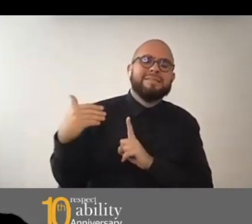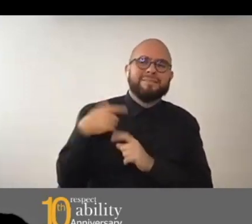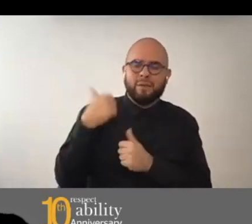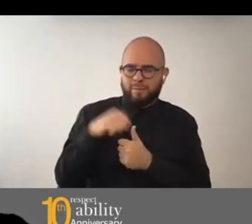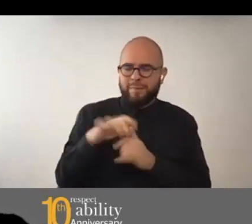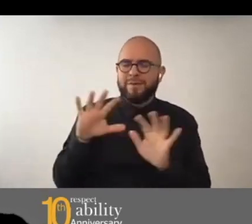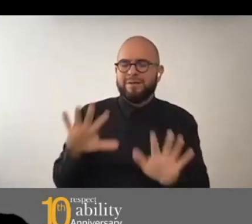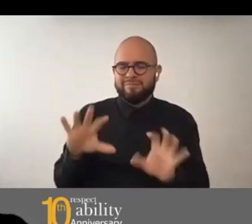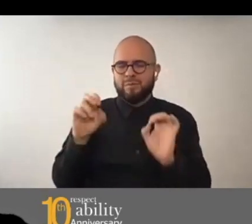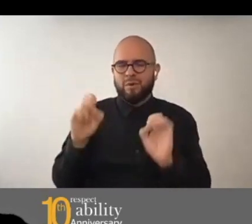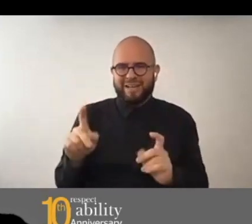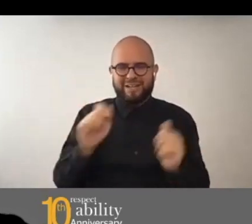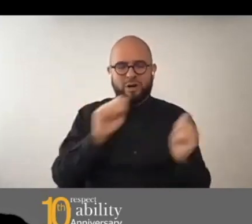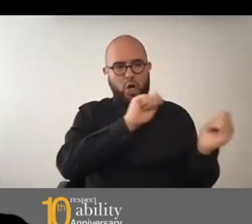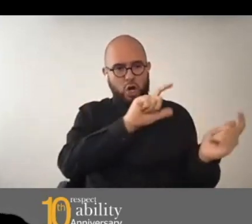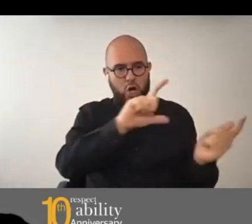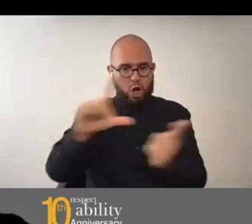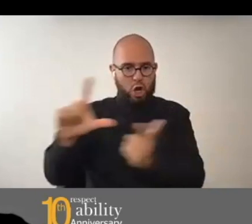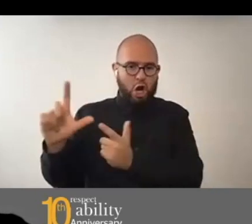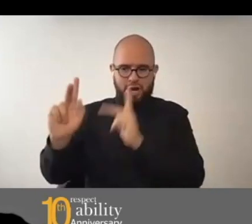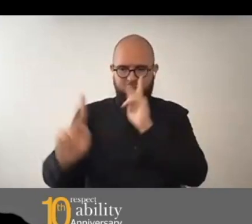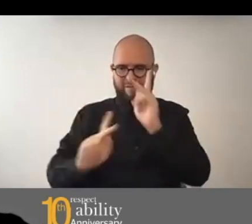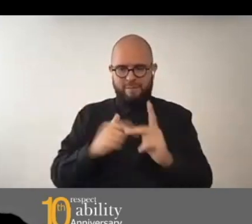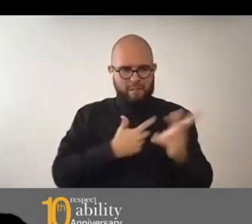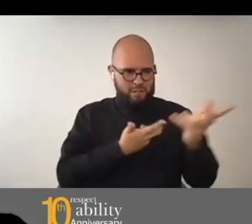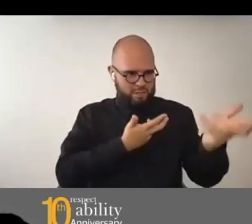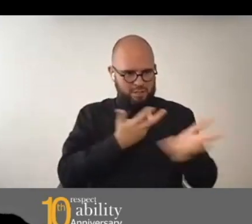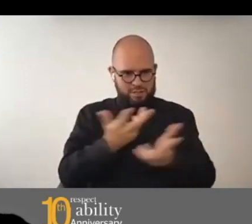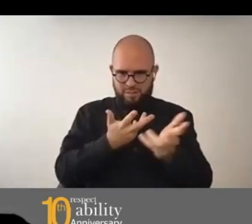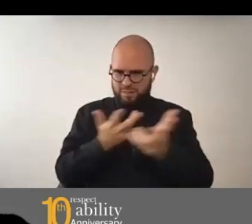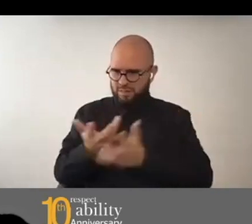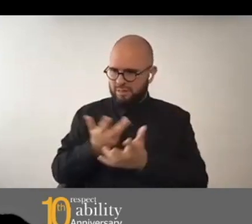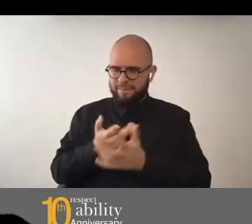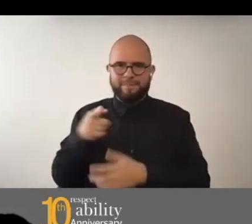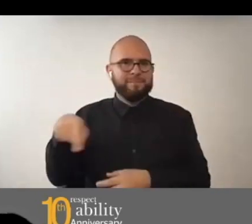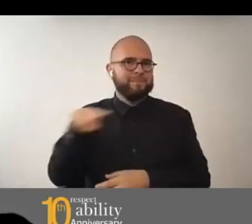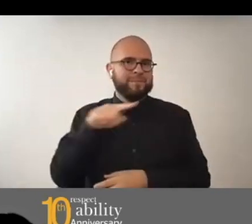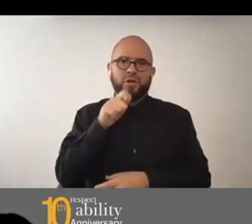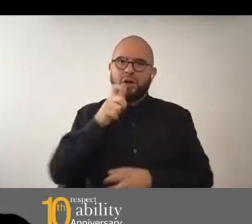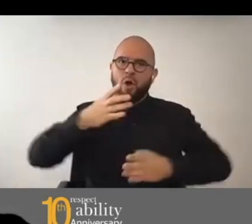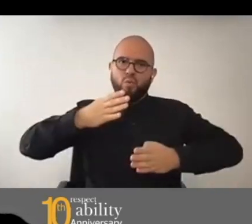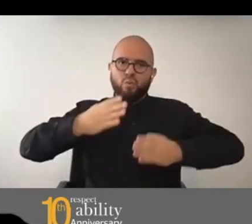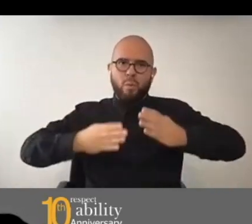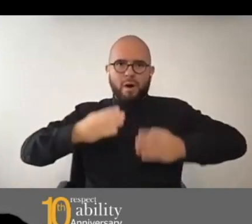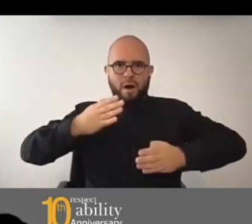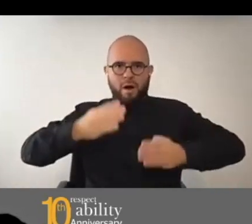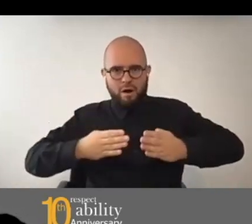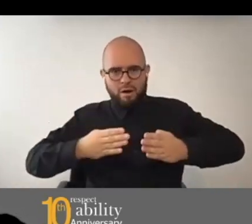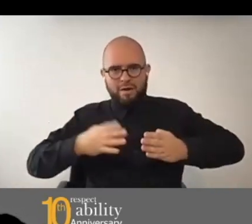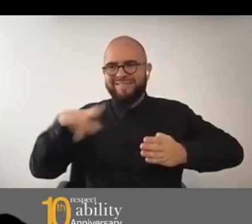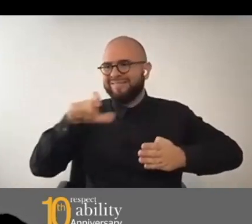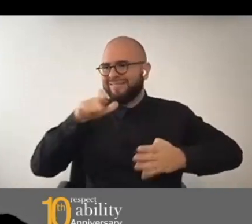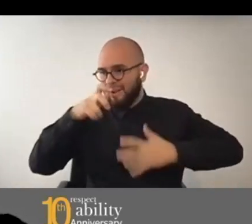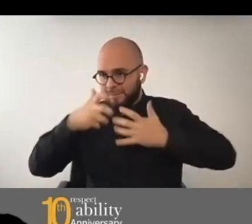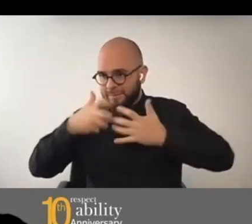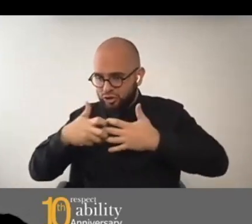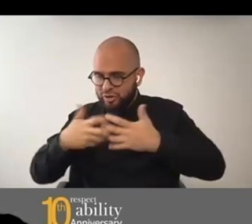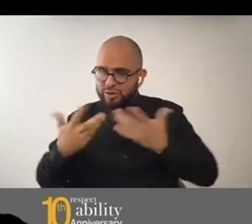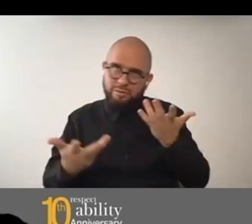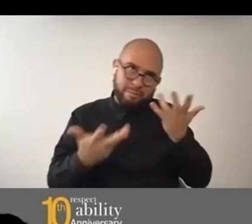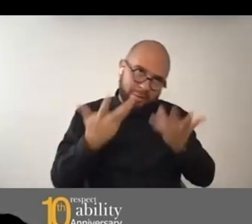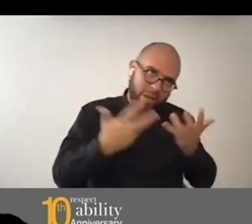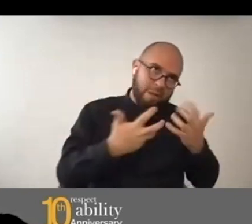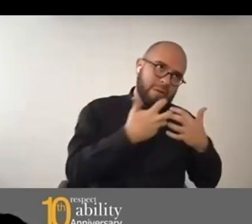that everyone you're engaging with is not a robot. They're not a machine, though in my case, they might be part machine.